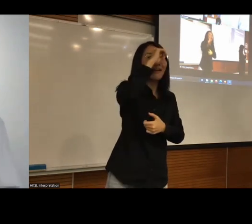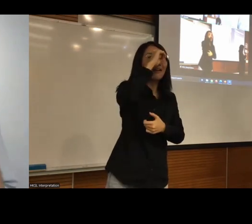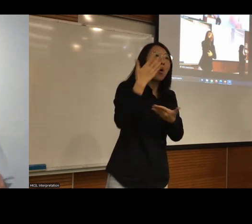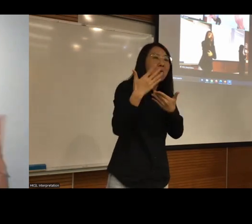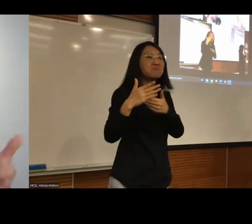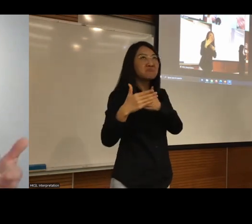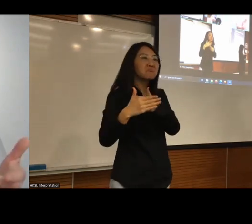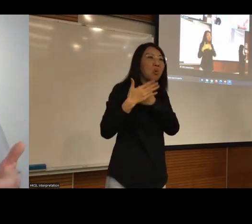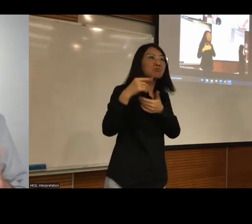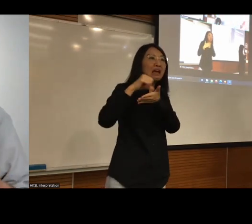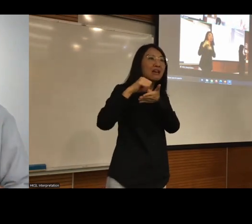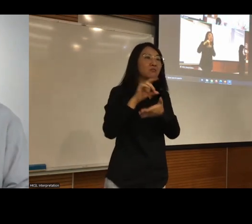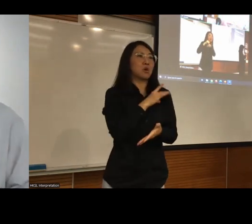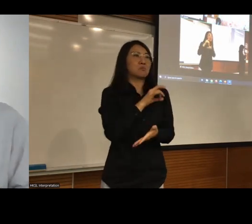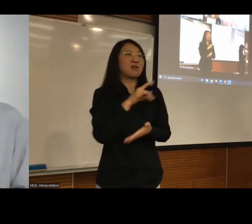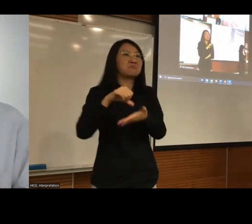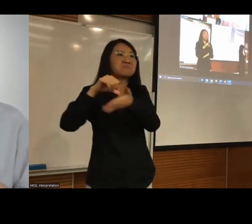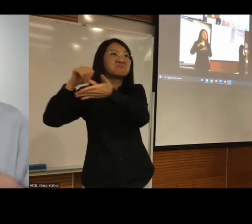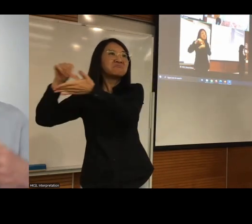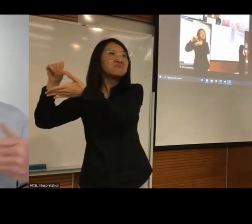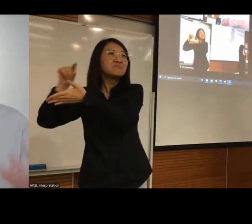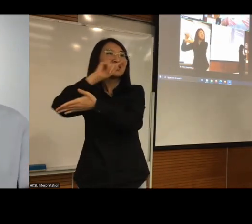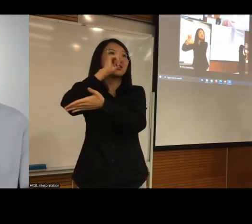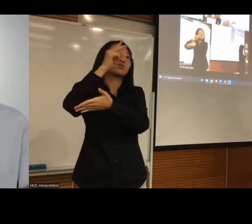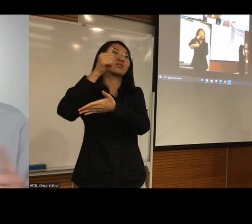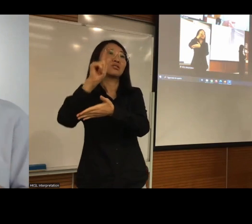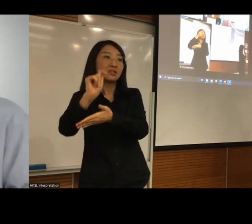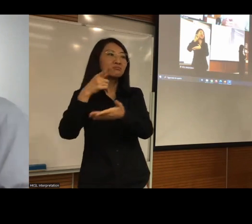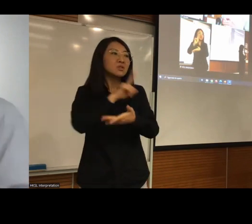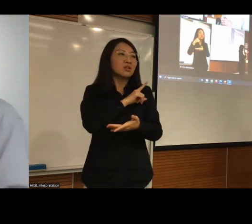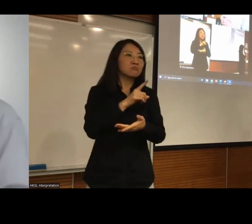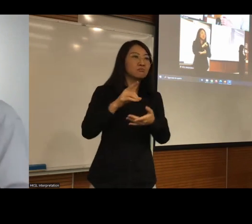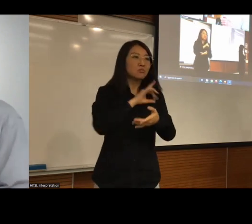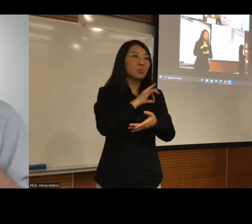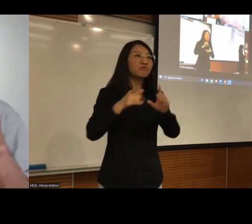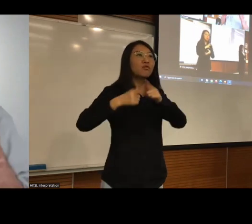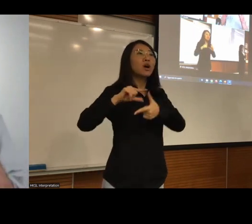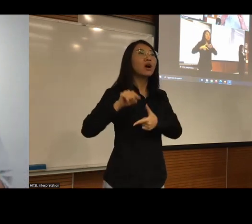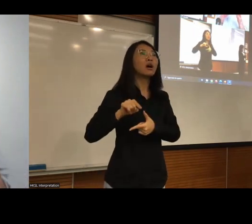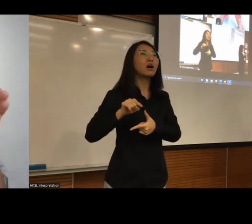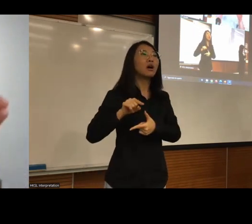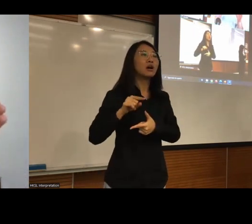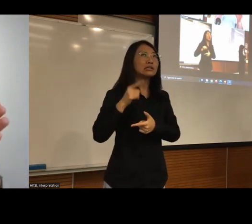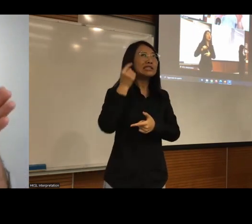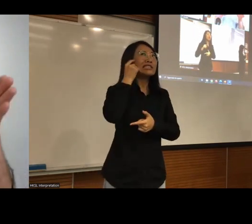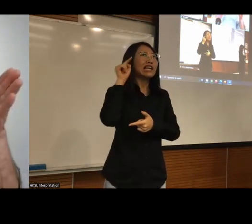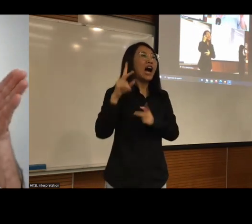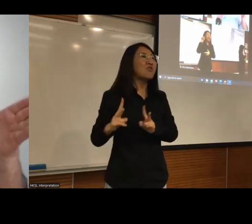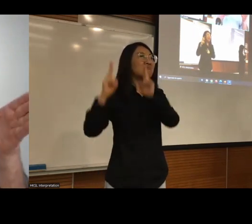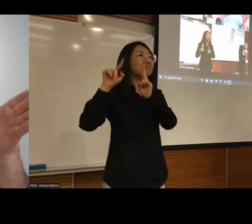marker, unconscious, some kind of strategy, so that they know that they have